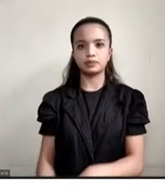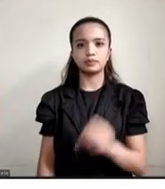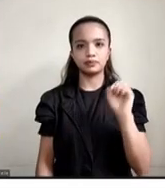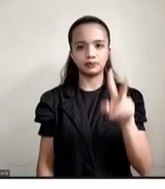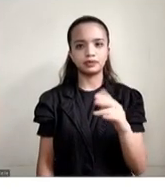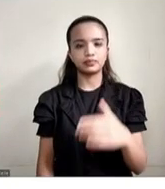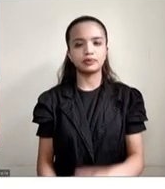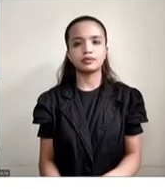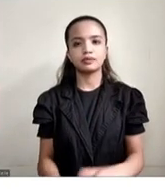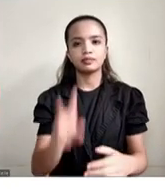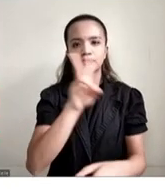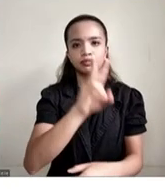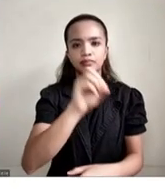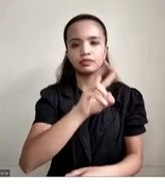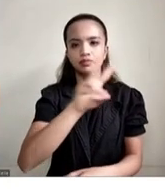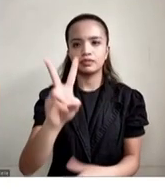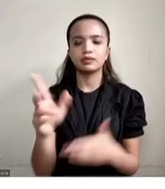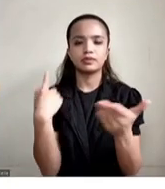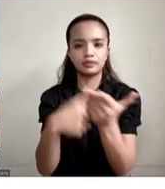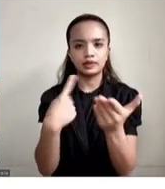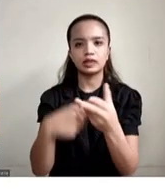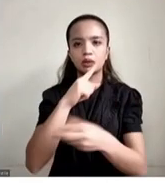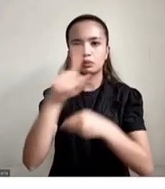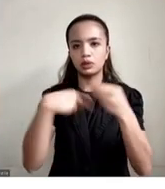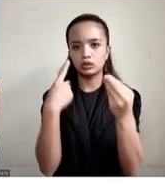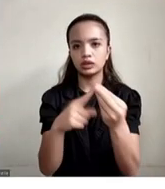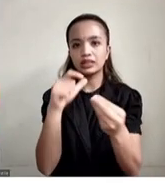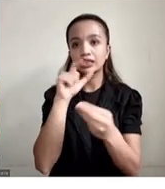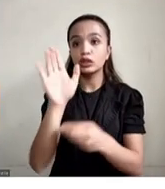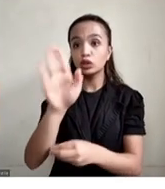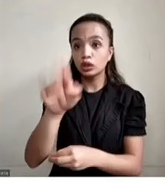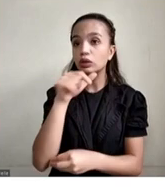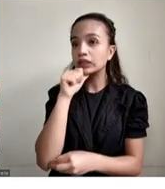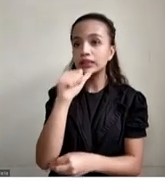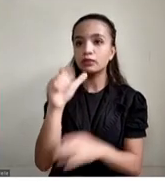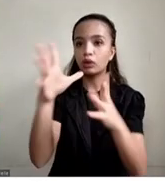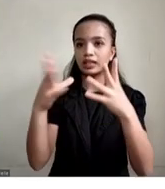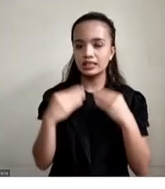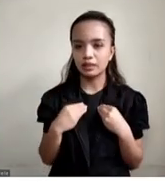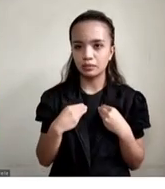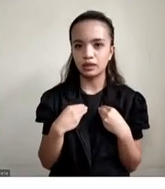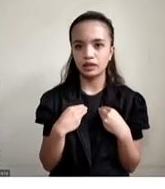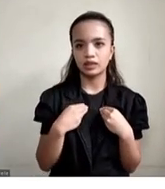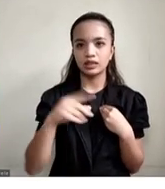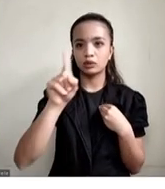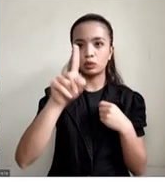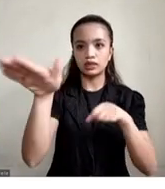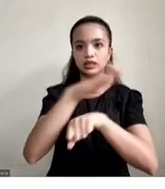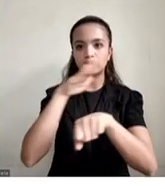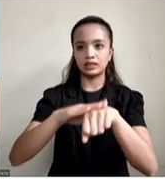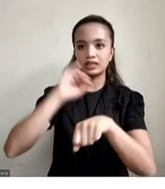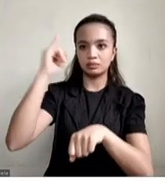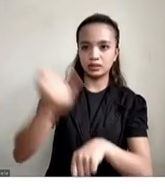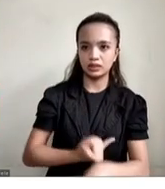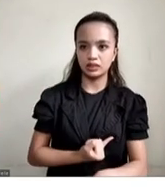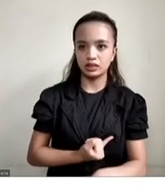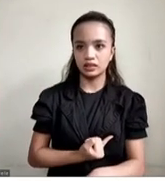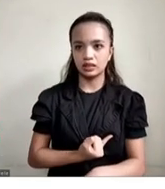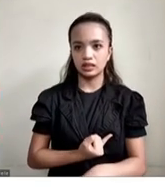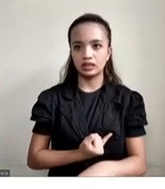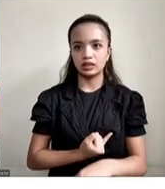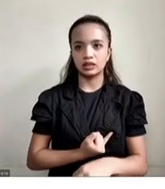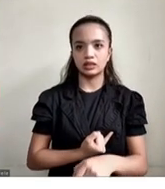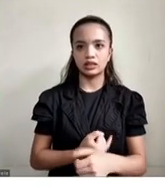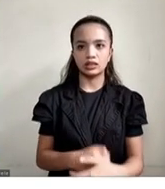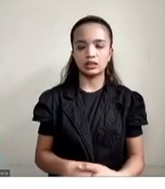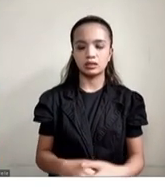Well, speaking of 2022, let's talk about the rejection, your rejection of Isambayan's invitation. We're going to talk about that.